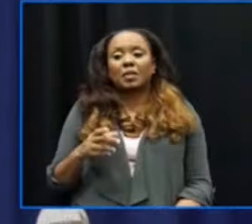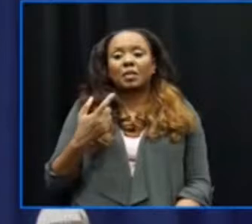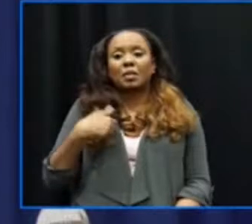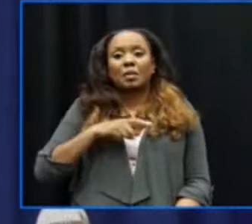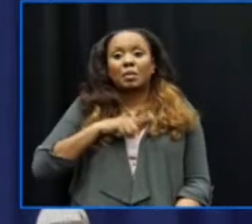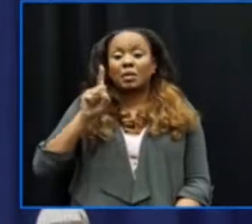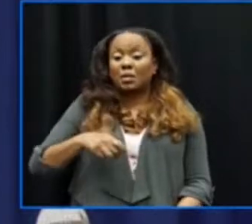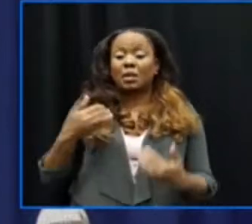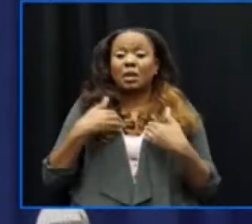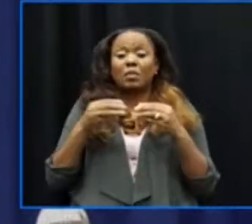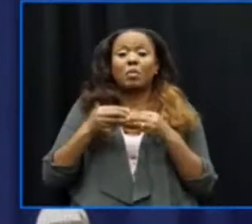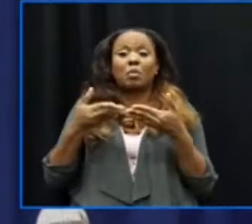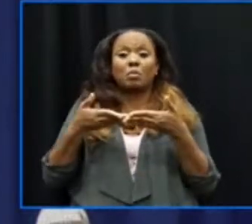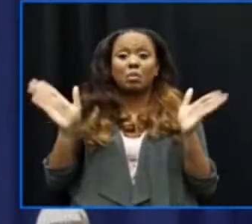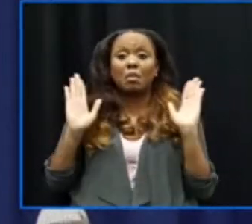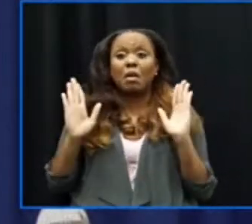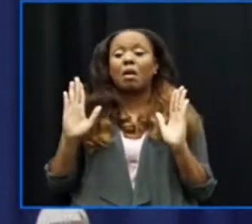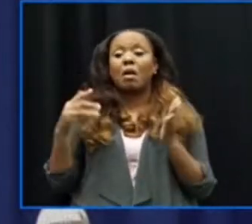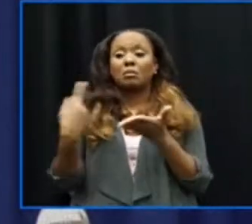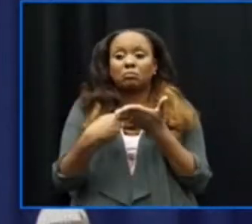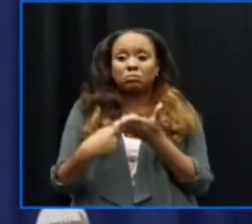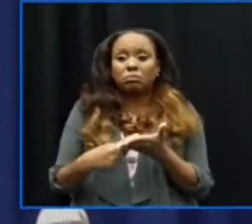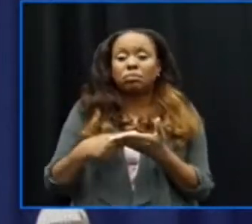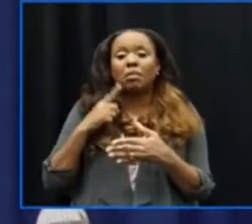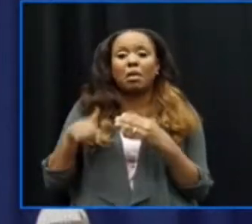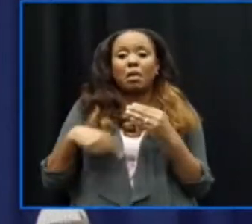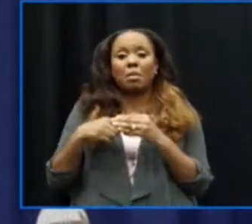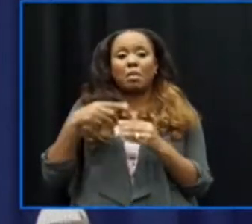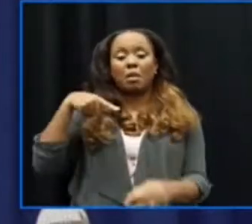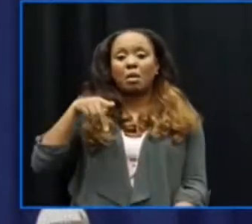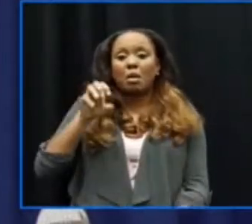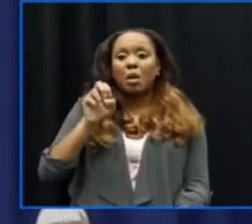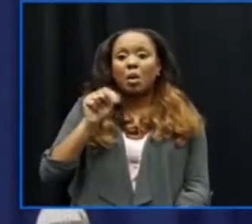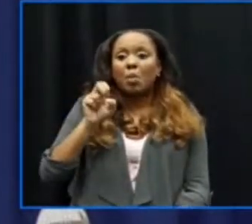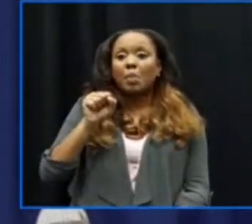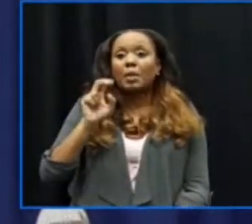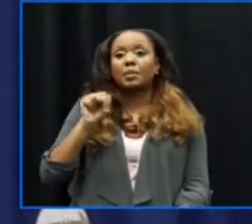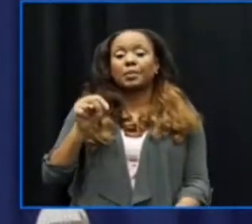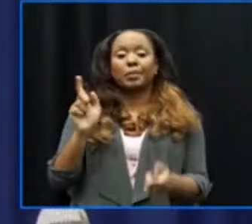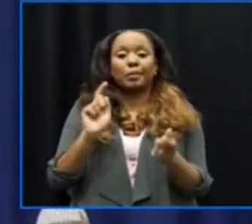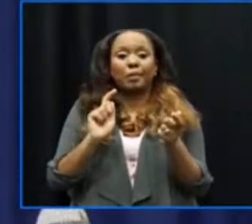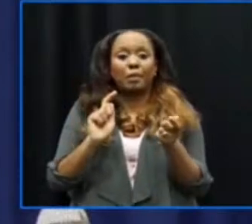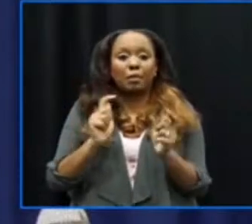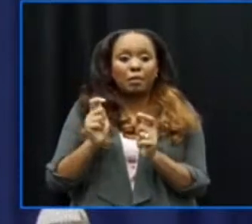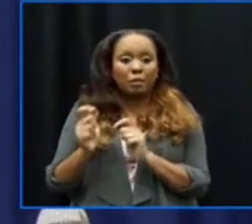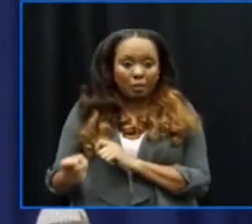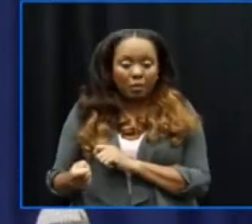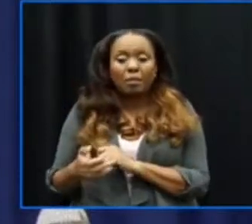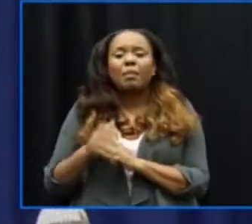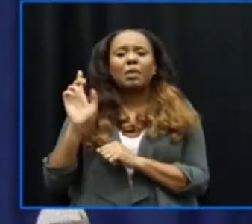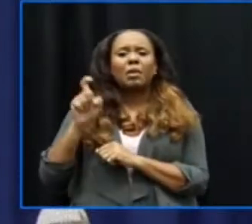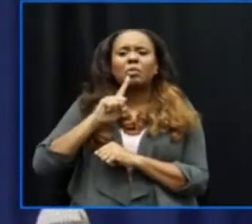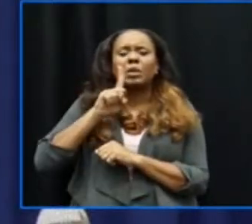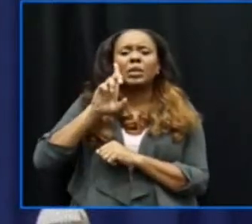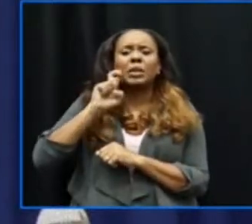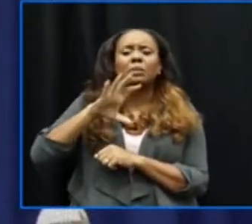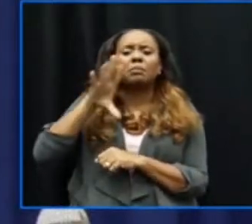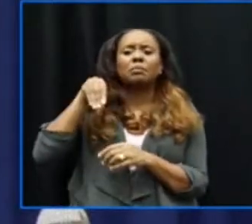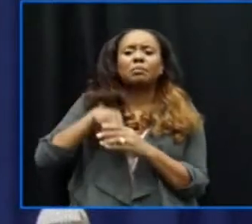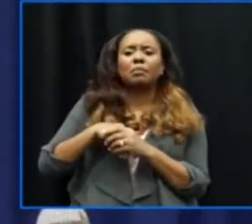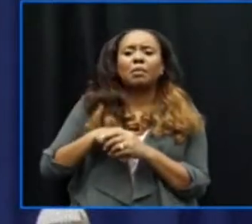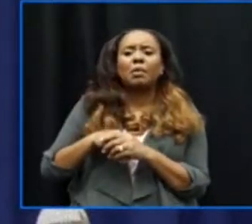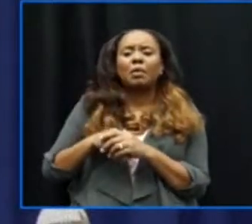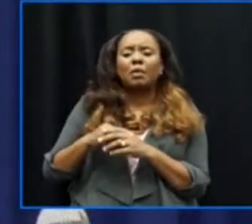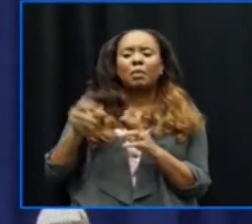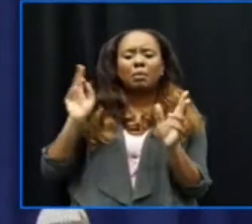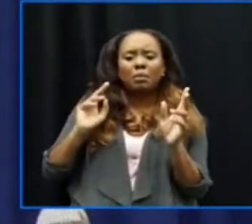broader national conversation on pension reform as well. And essentially it needs to form part of the financial literacy